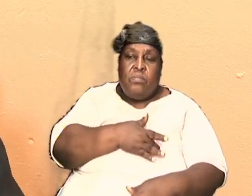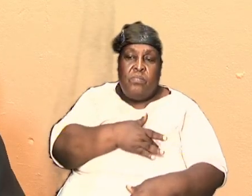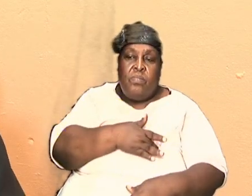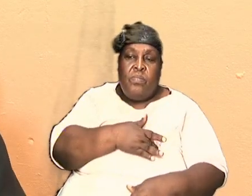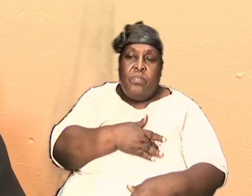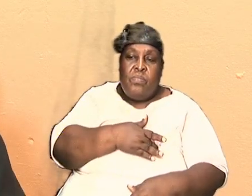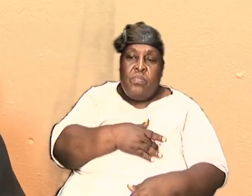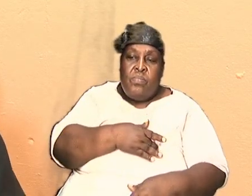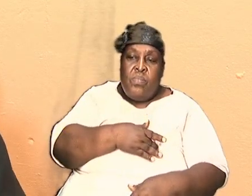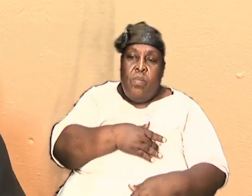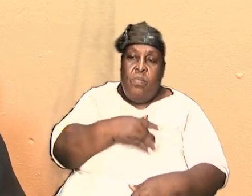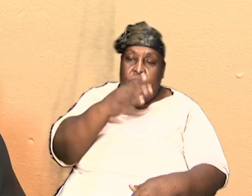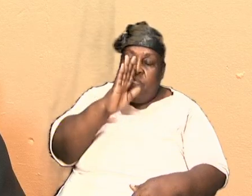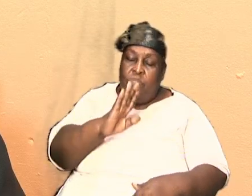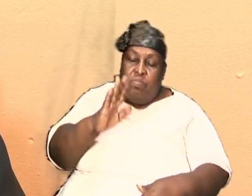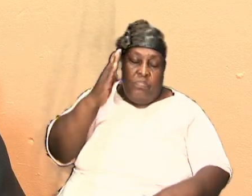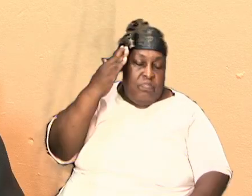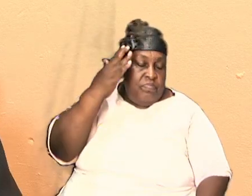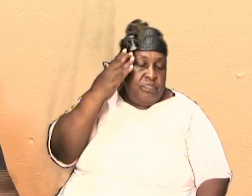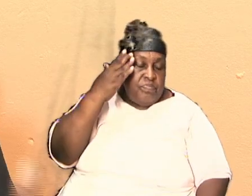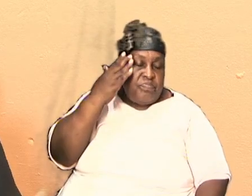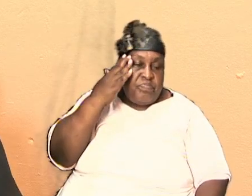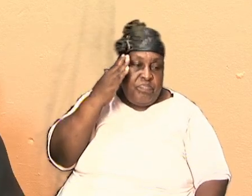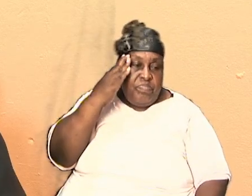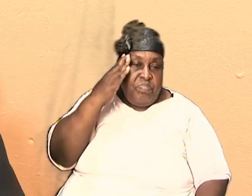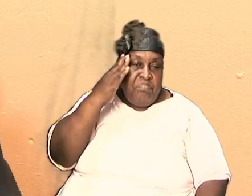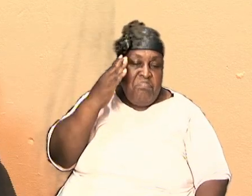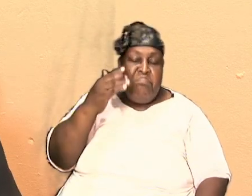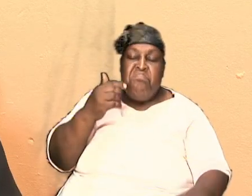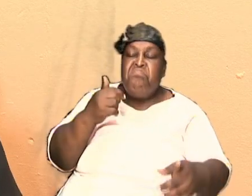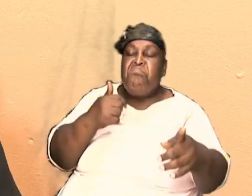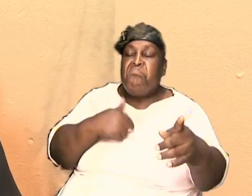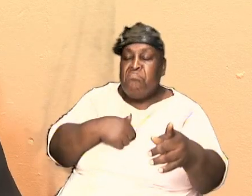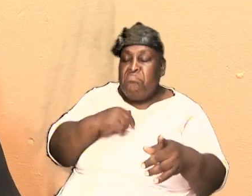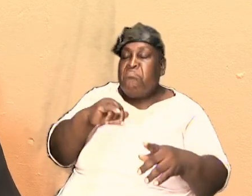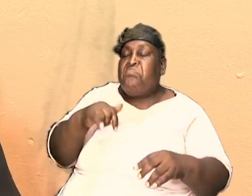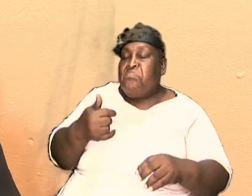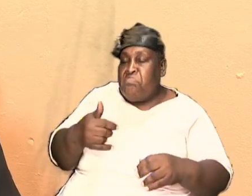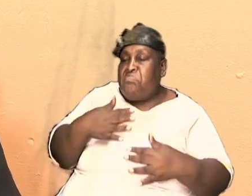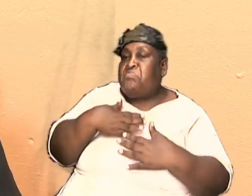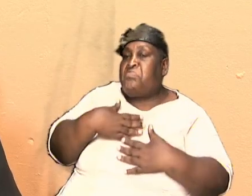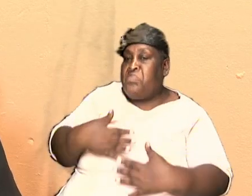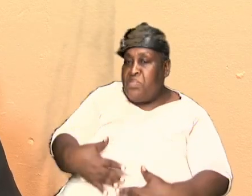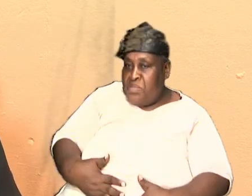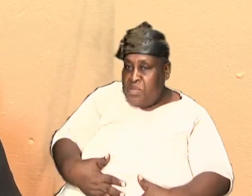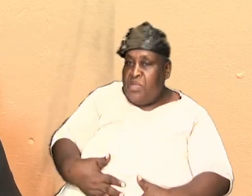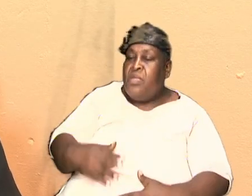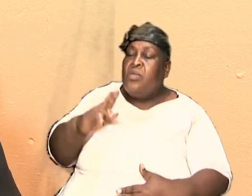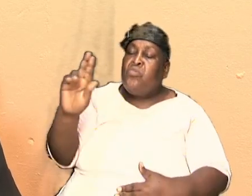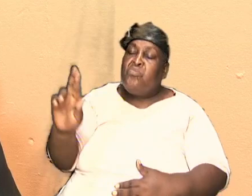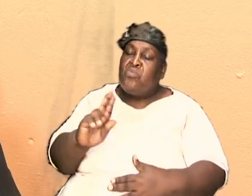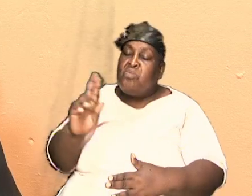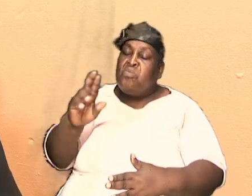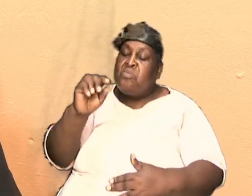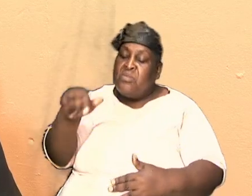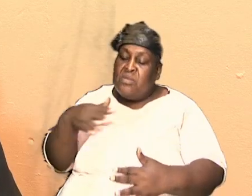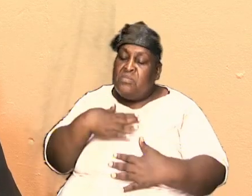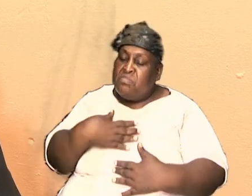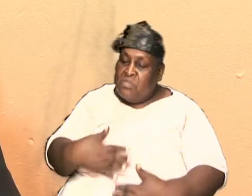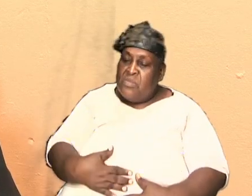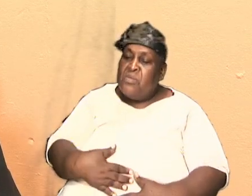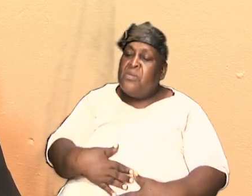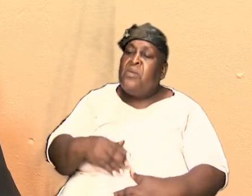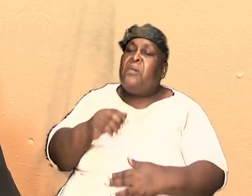God knows. And that I'm just a vessel. And it's an easy focus tonight to minister to you as